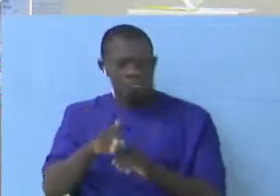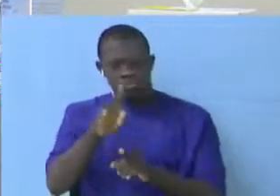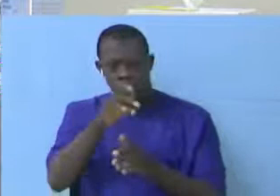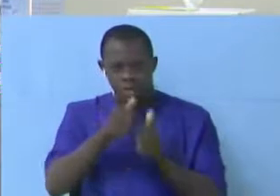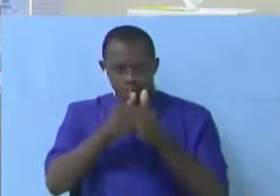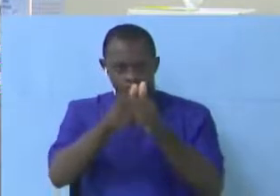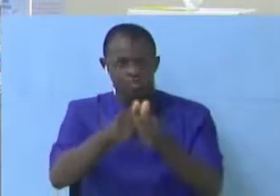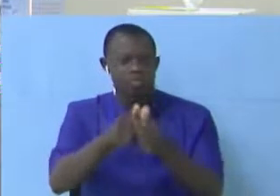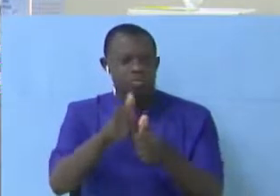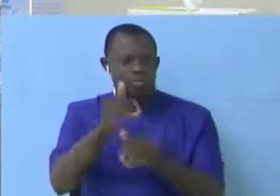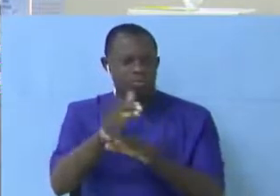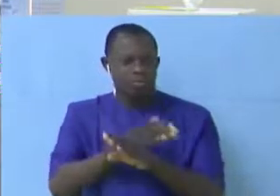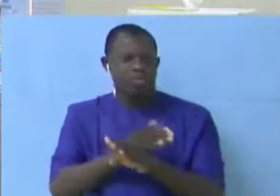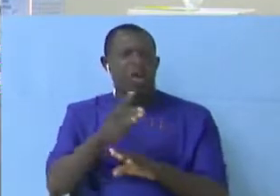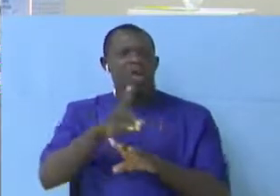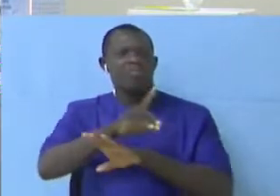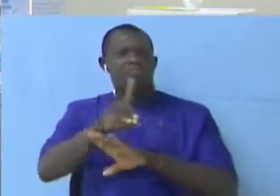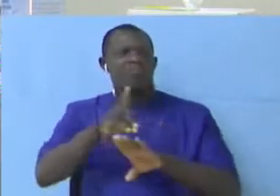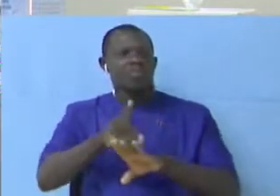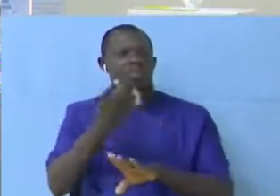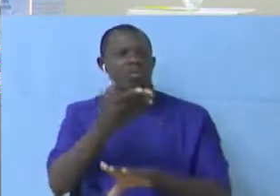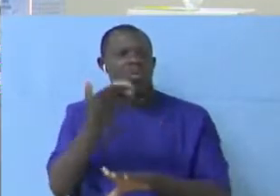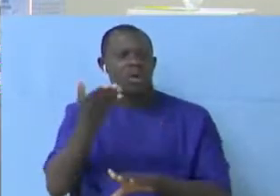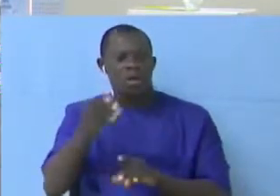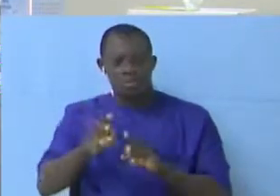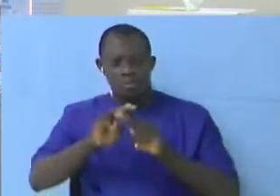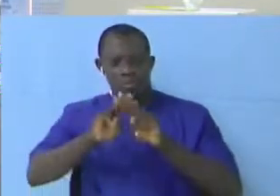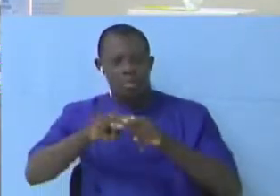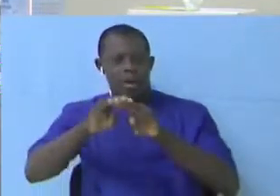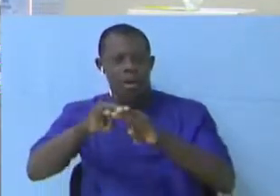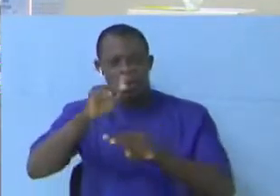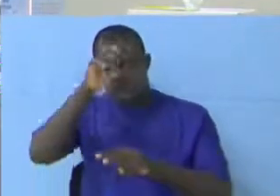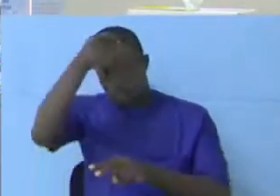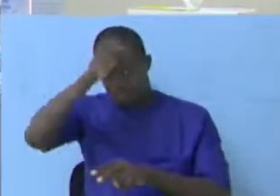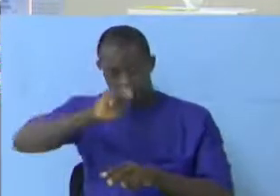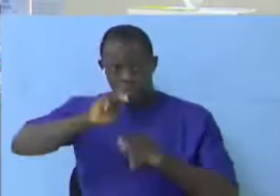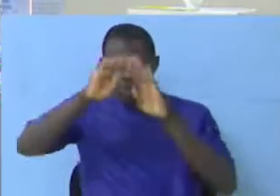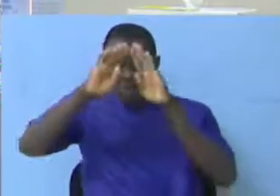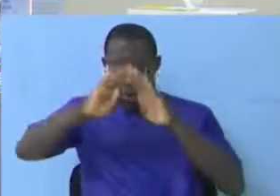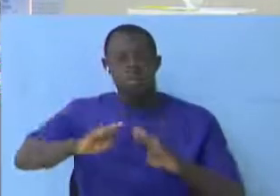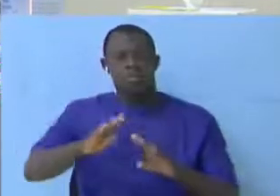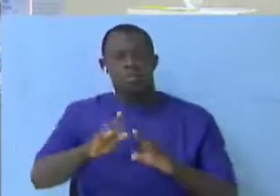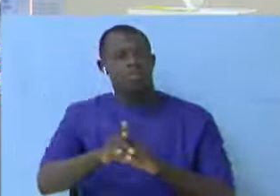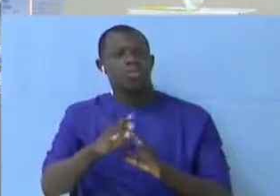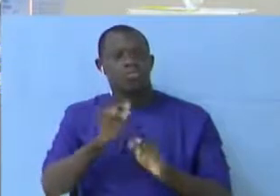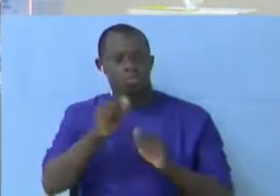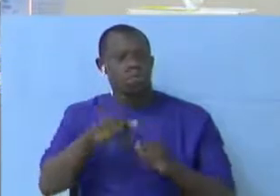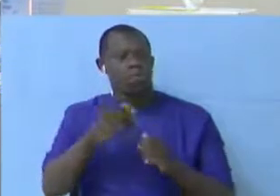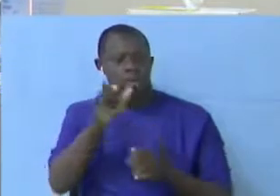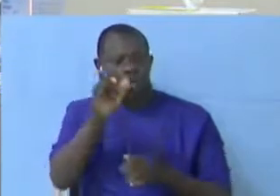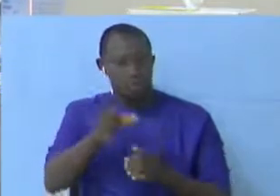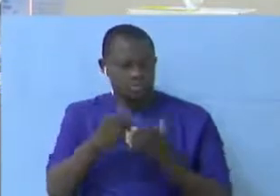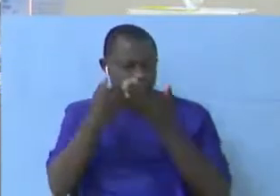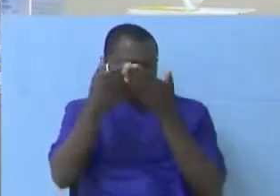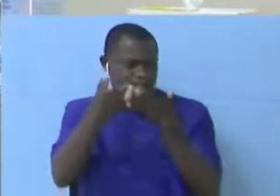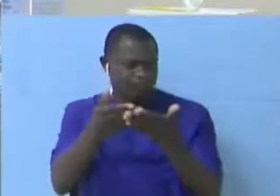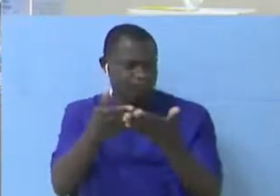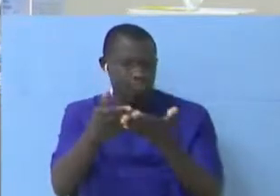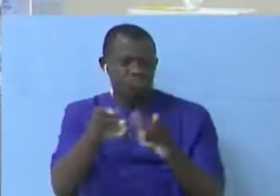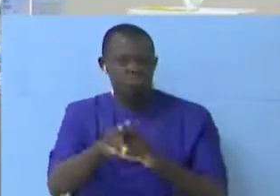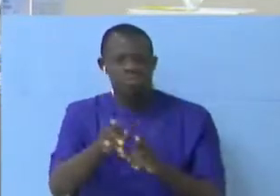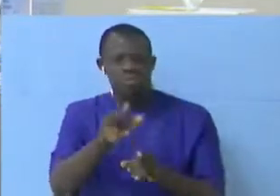underwent at the Barra police station in order to be given custody of